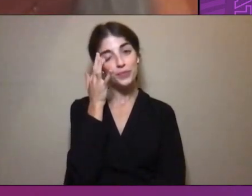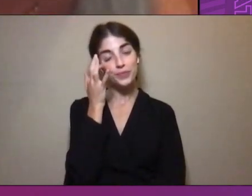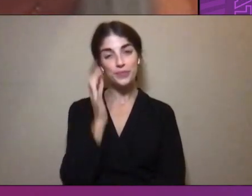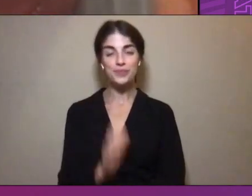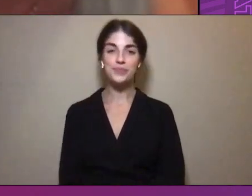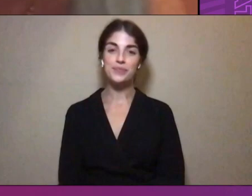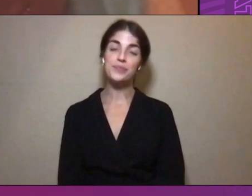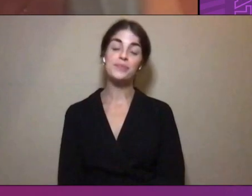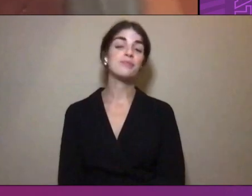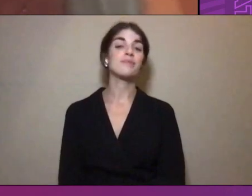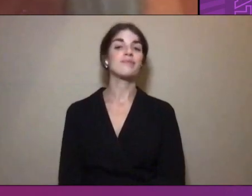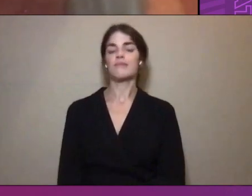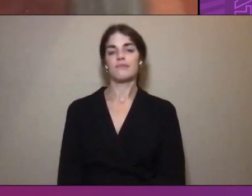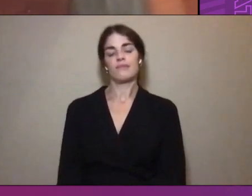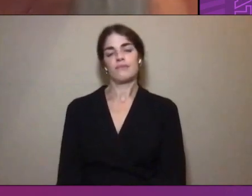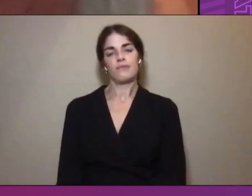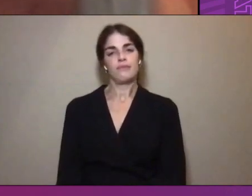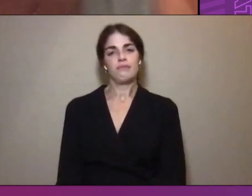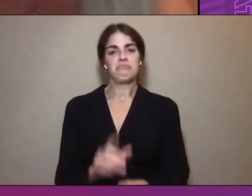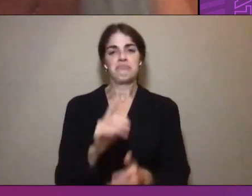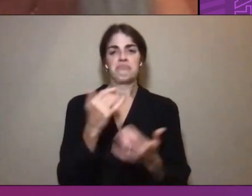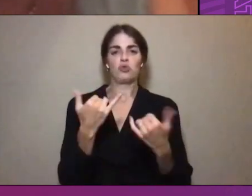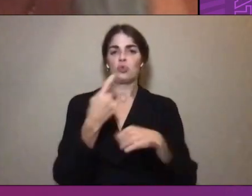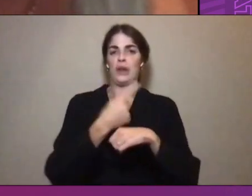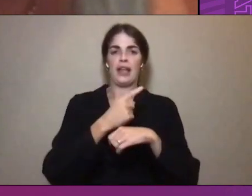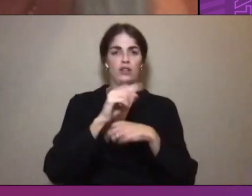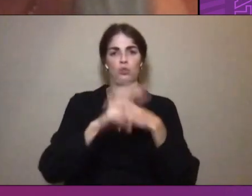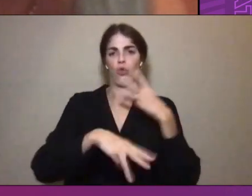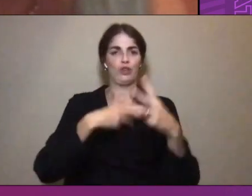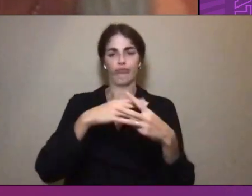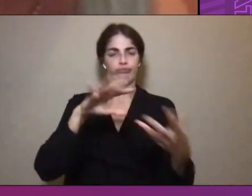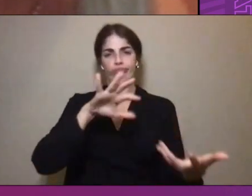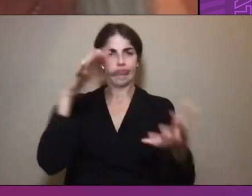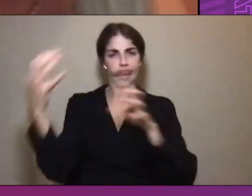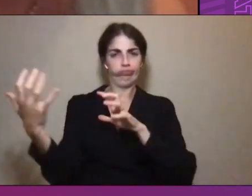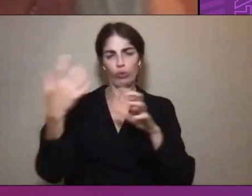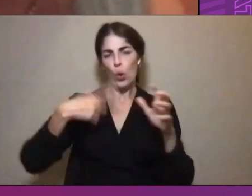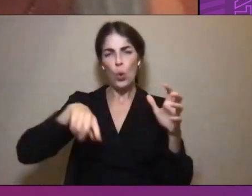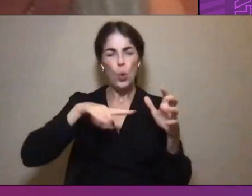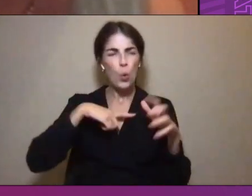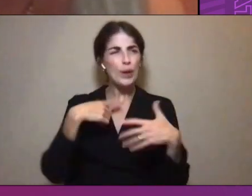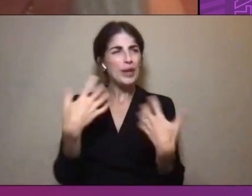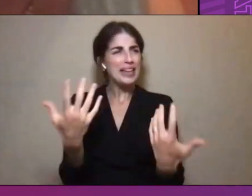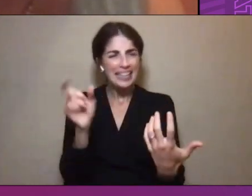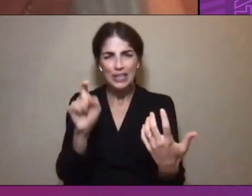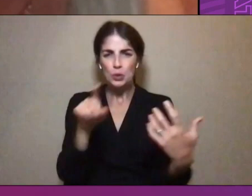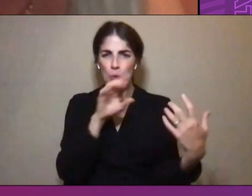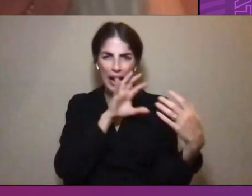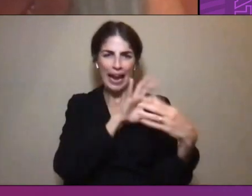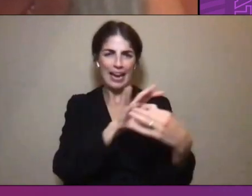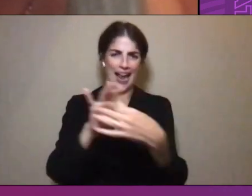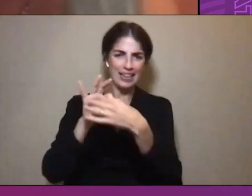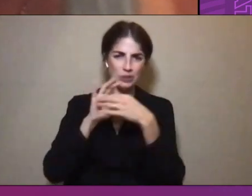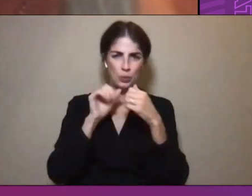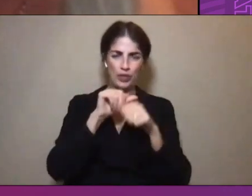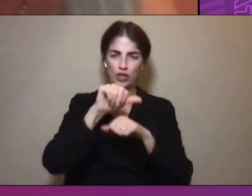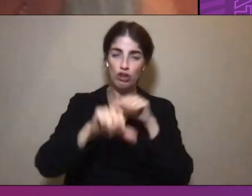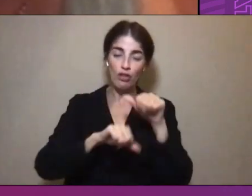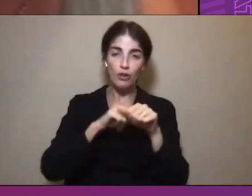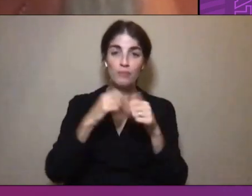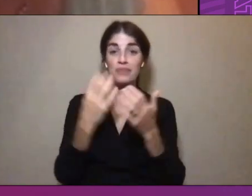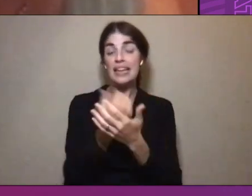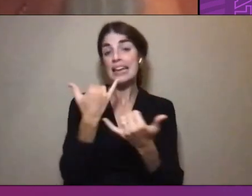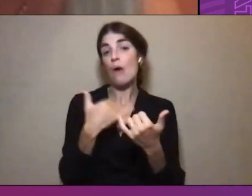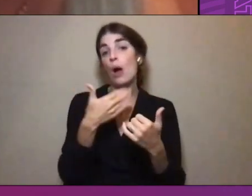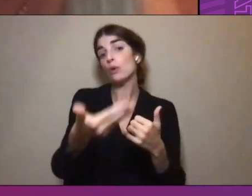This unprecedented time has us all looking to connect in different ways. I'm going to introduce Amy Austin,